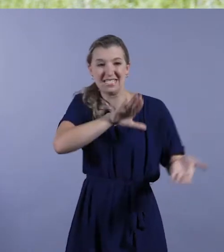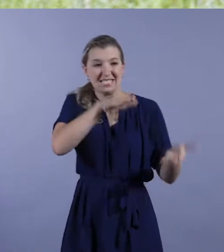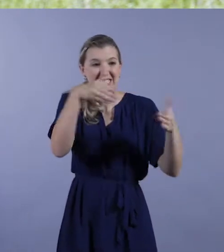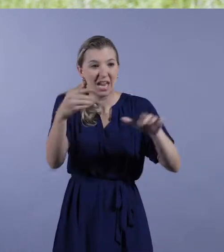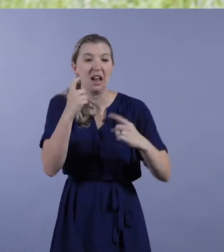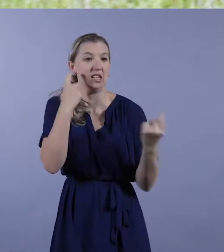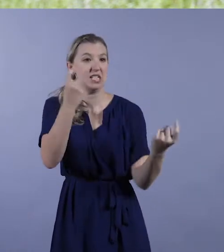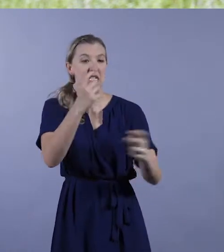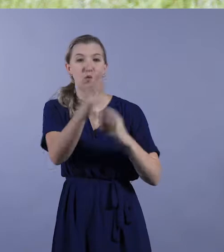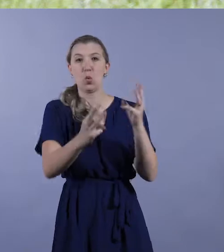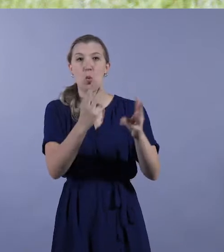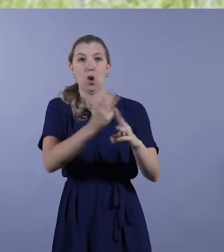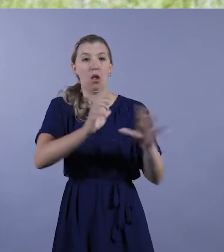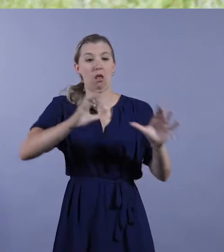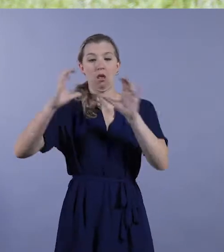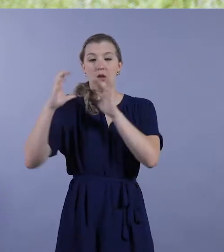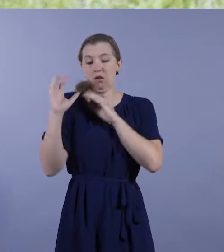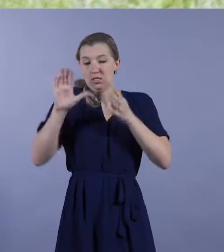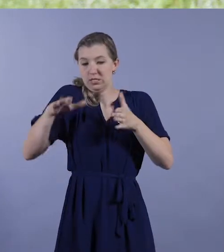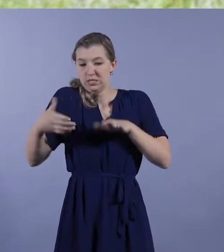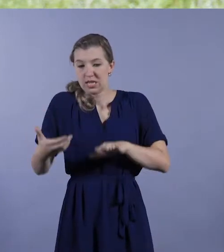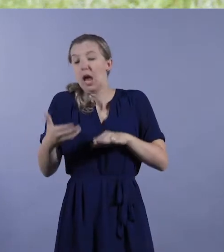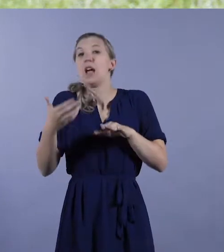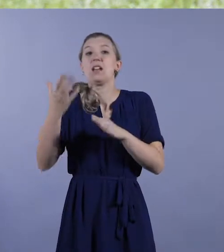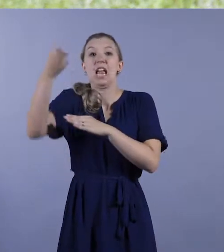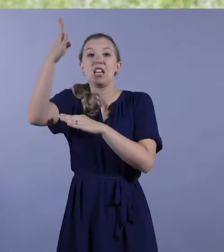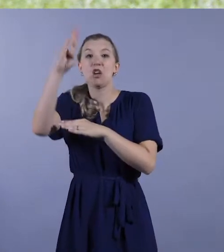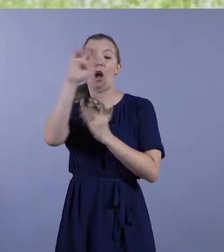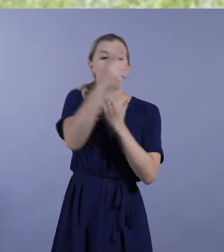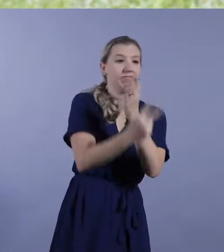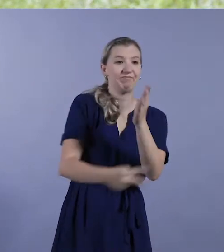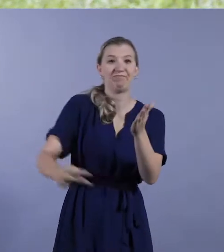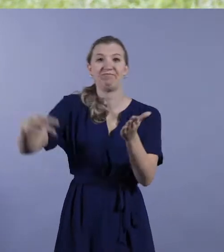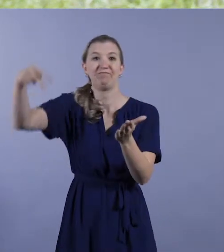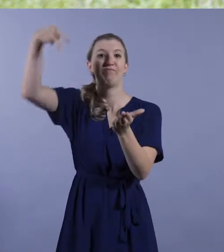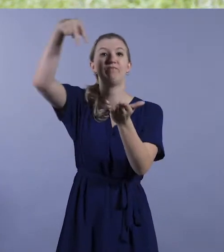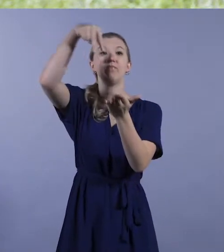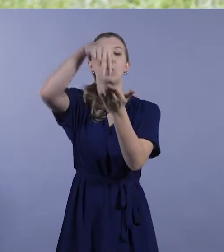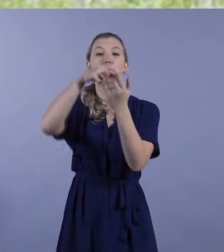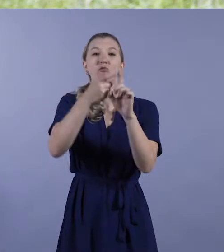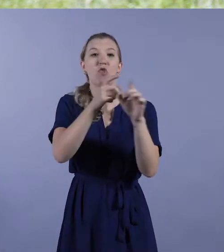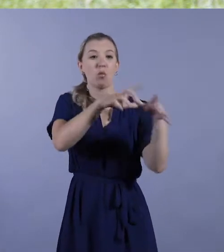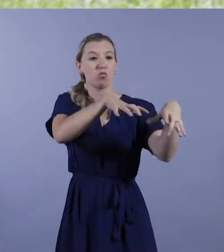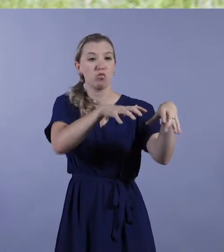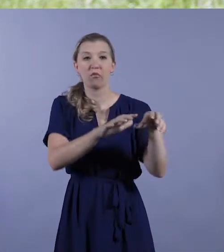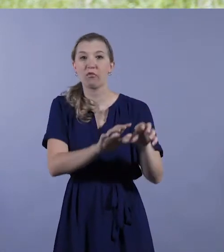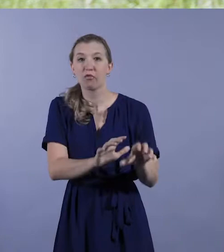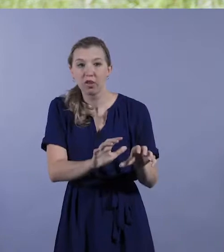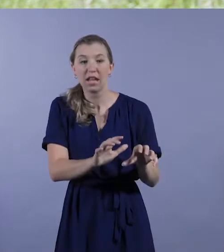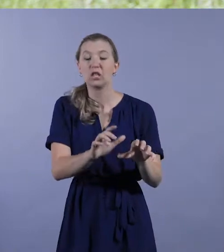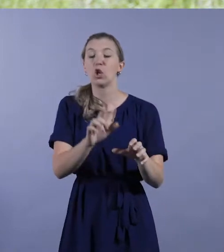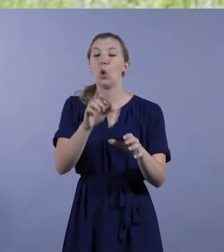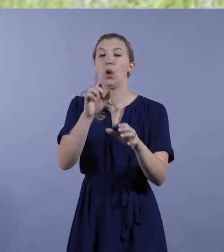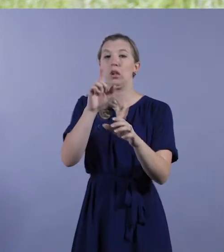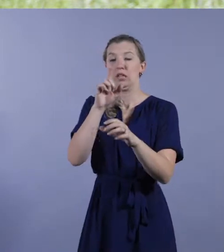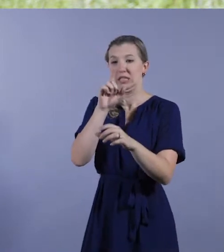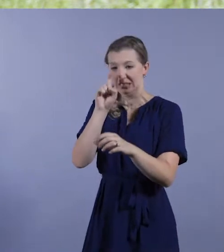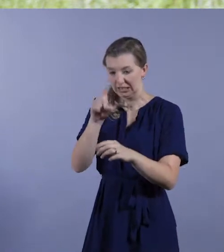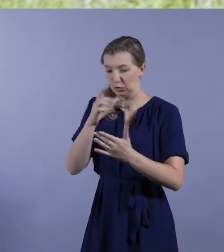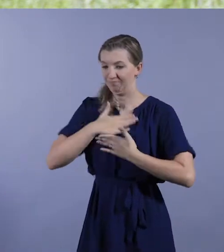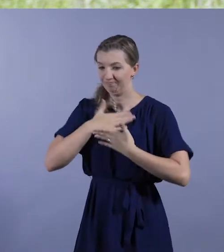sins of the world, and God raised him victoriously from the grave, and we need to confess him as